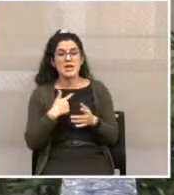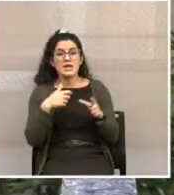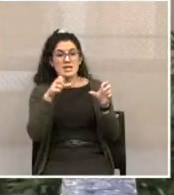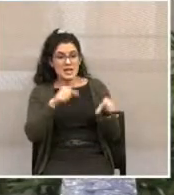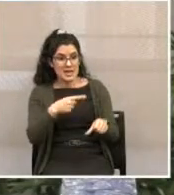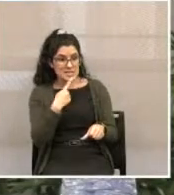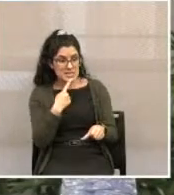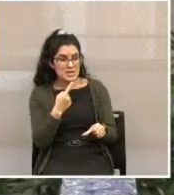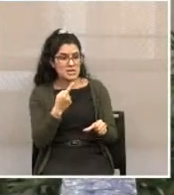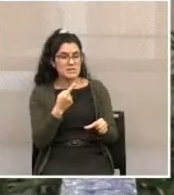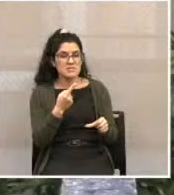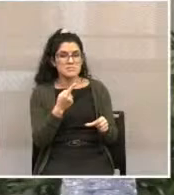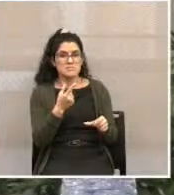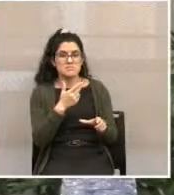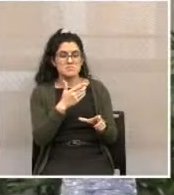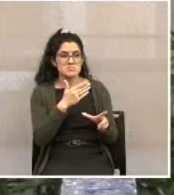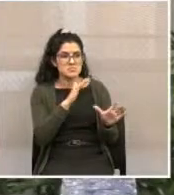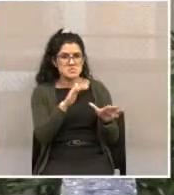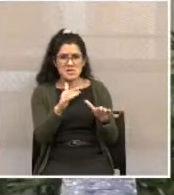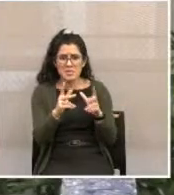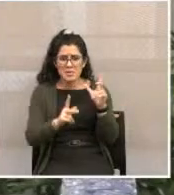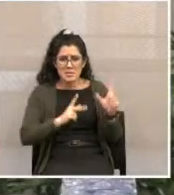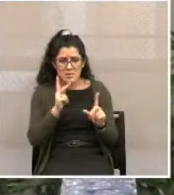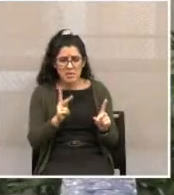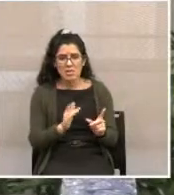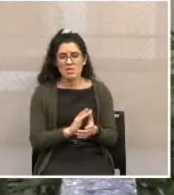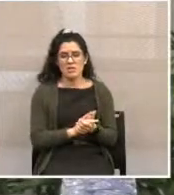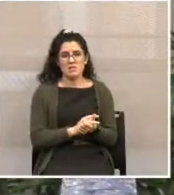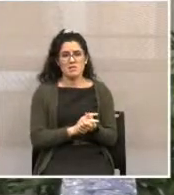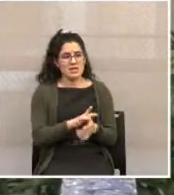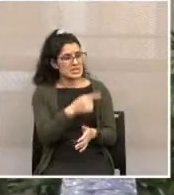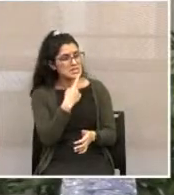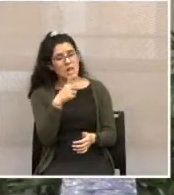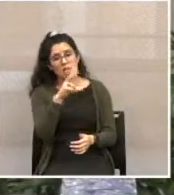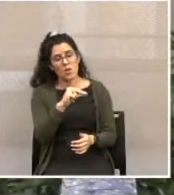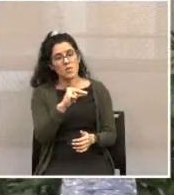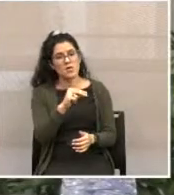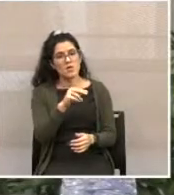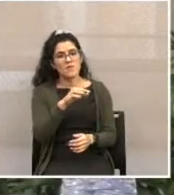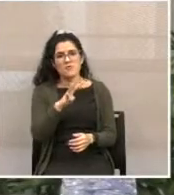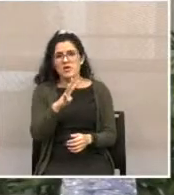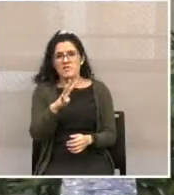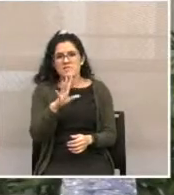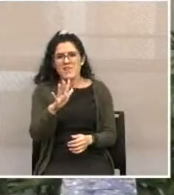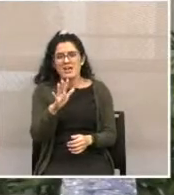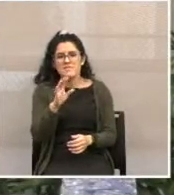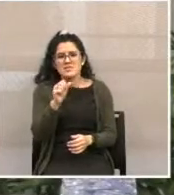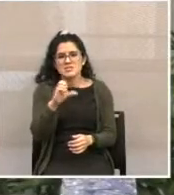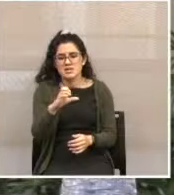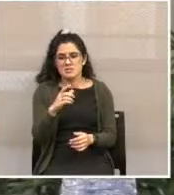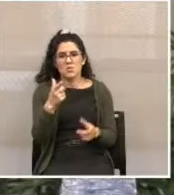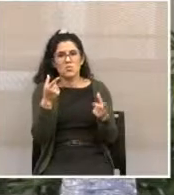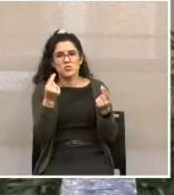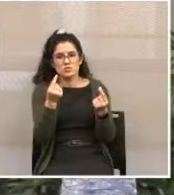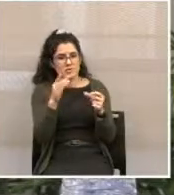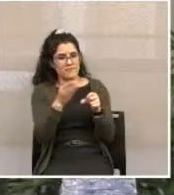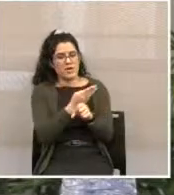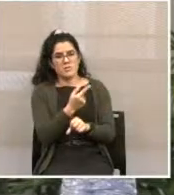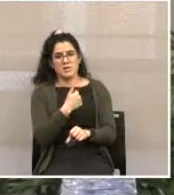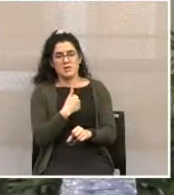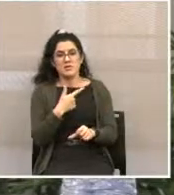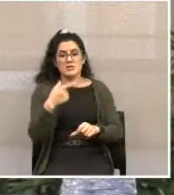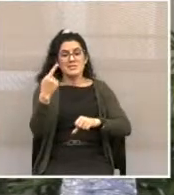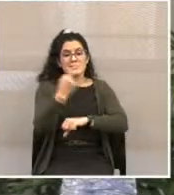say goodbye to the audience? This is an arrangement that we made. No, 45 seconds, I'm let go. What had happened that the